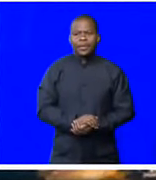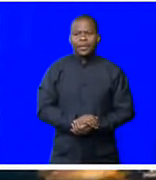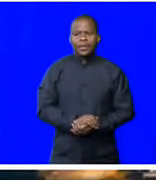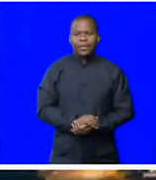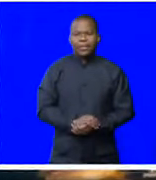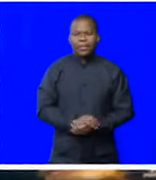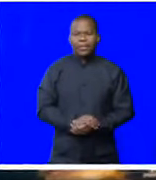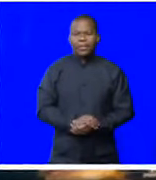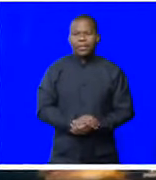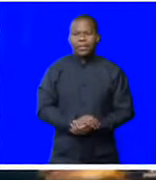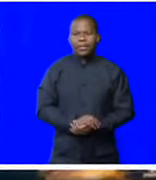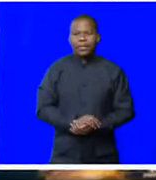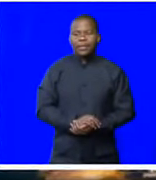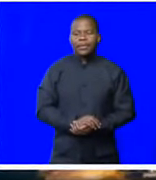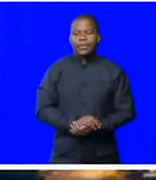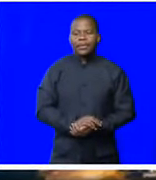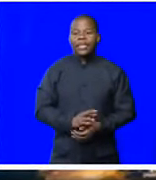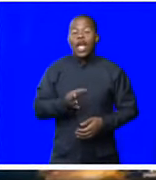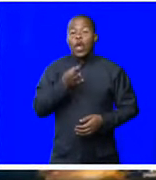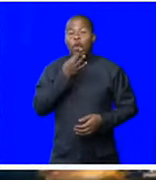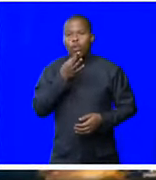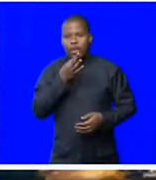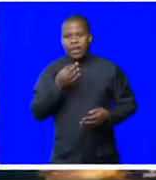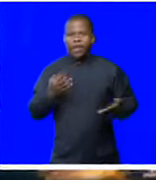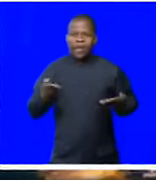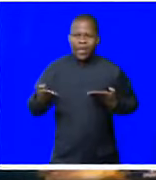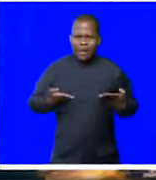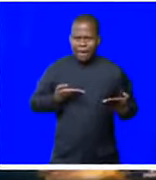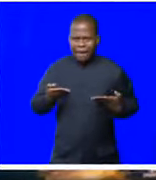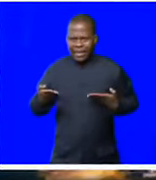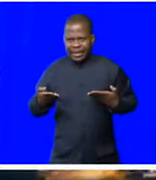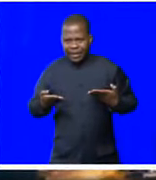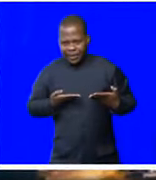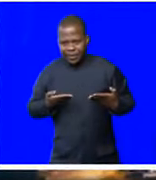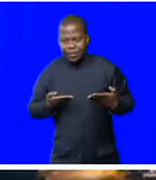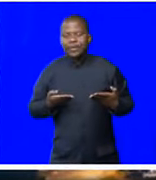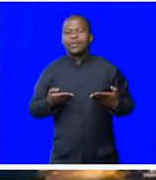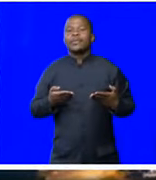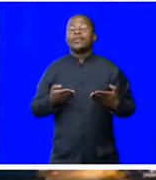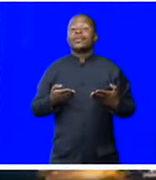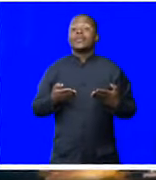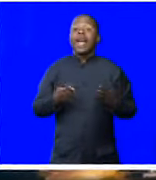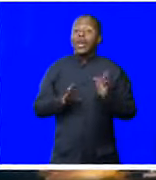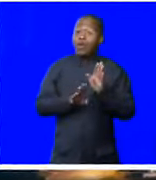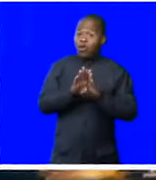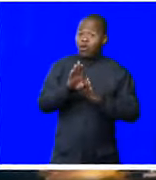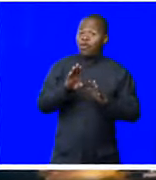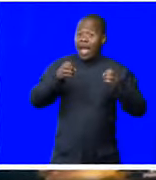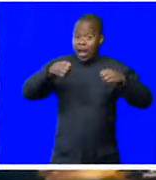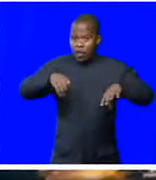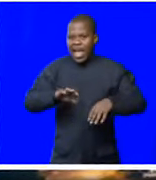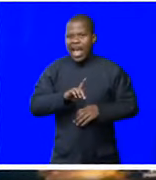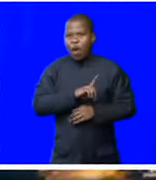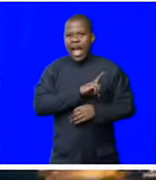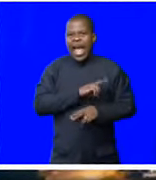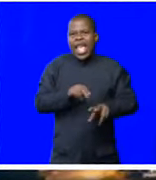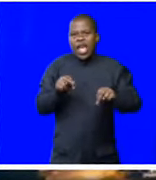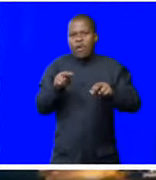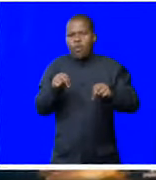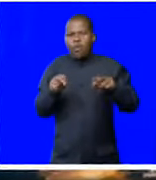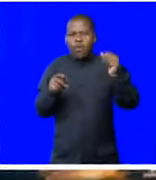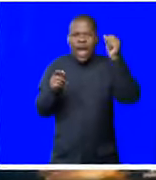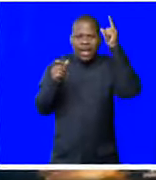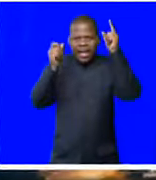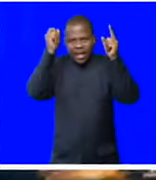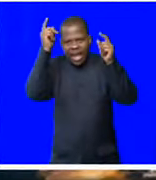Business Development Services Manager at the Junior Achievement Eswatini, Sabelo Dlamini, says one of the challenges faced by the youth in business development